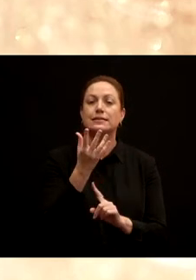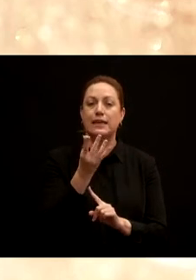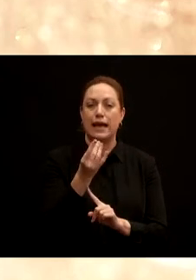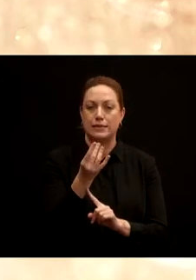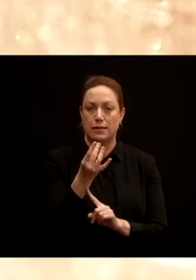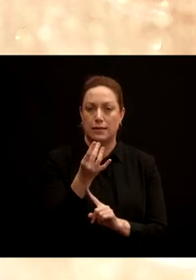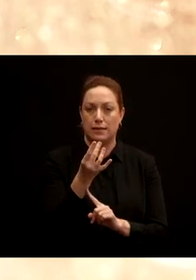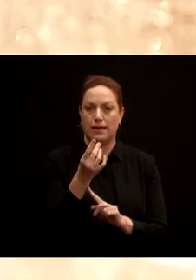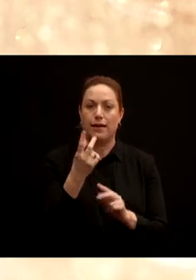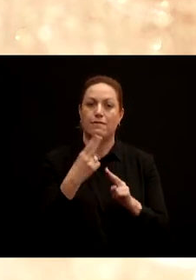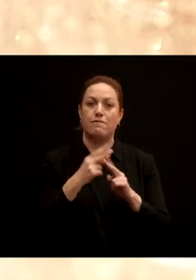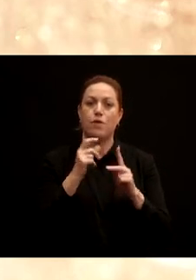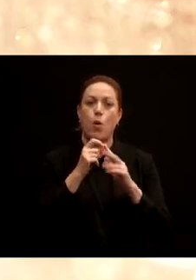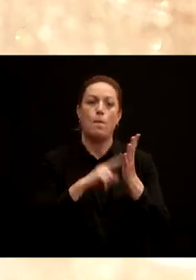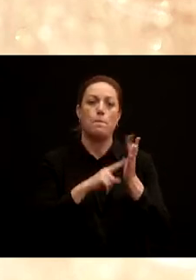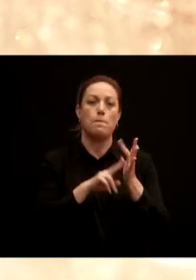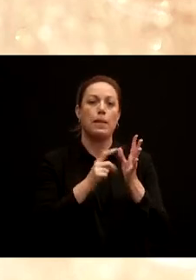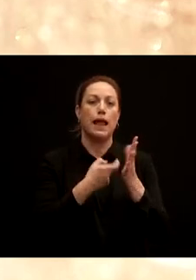candle. Thank you, Sally.